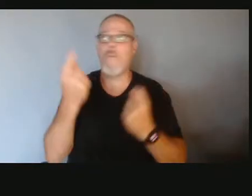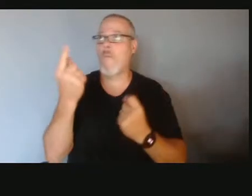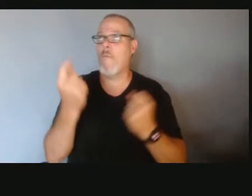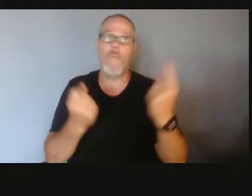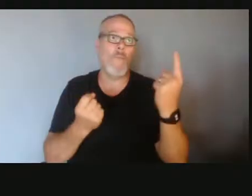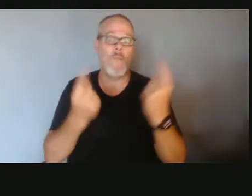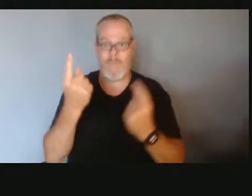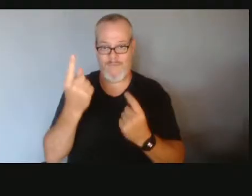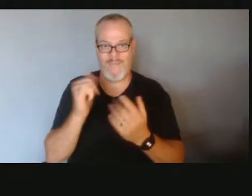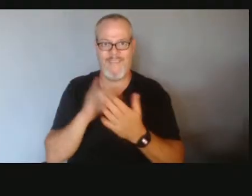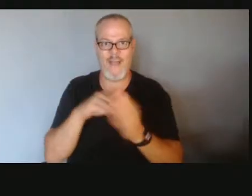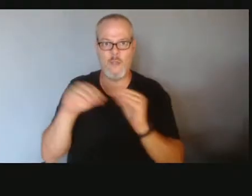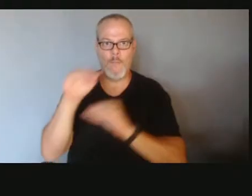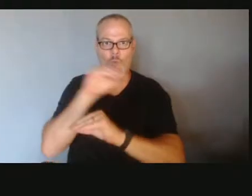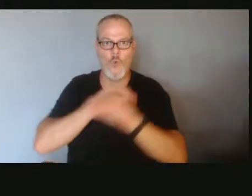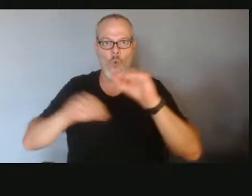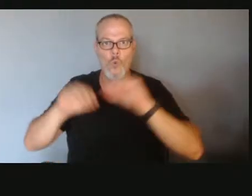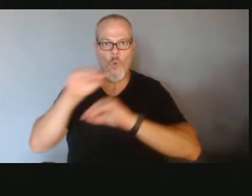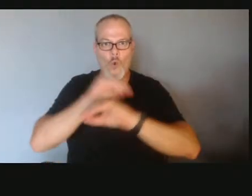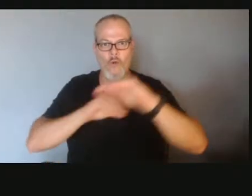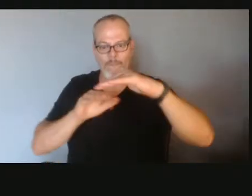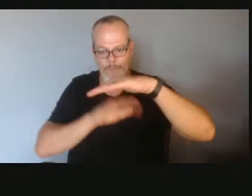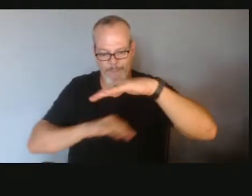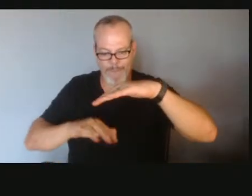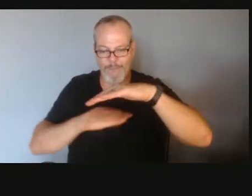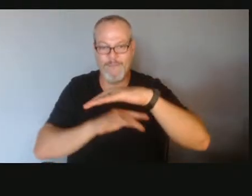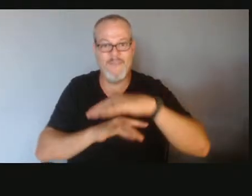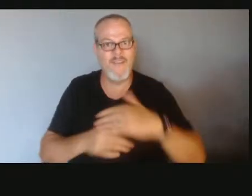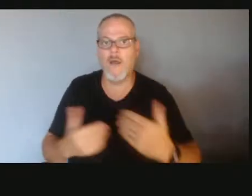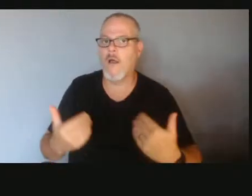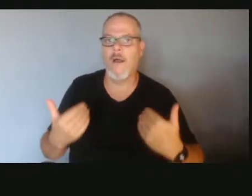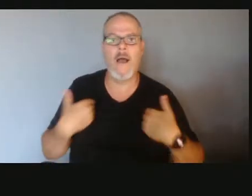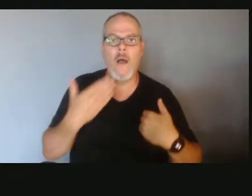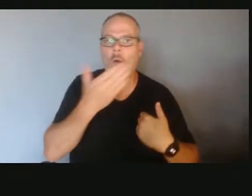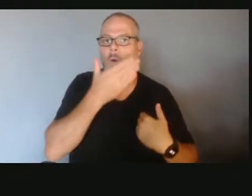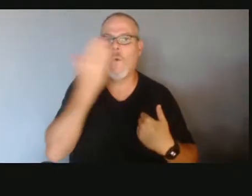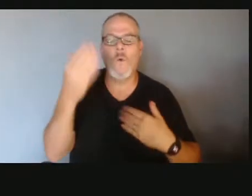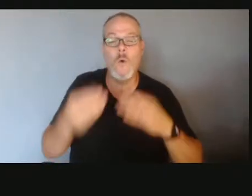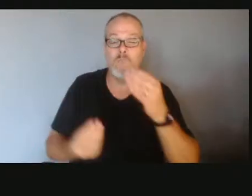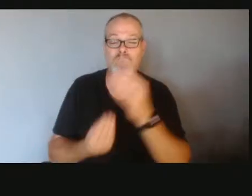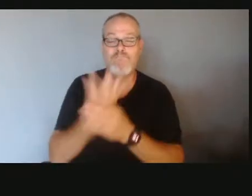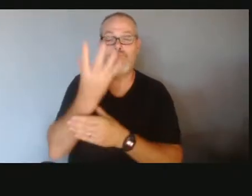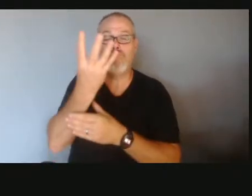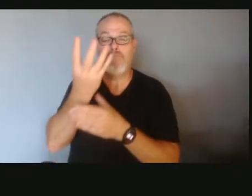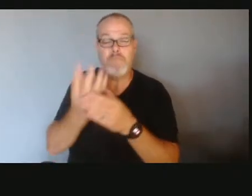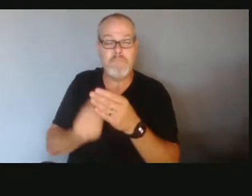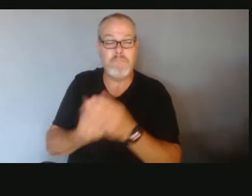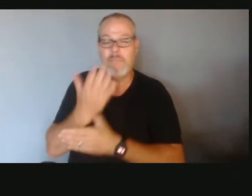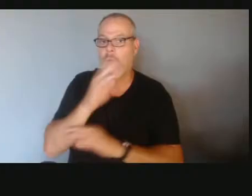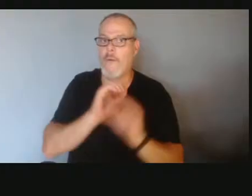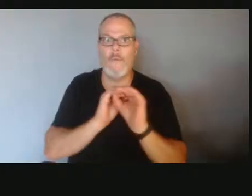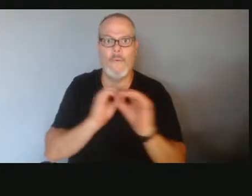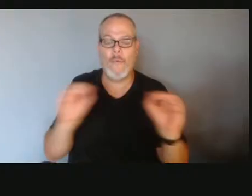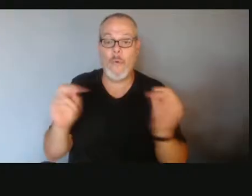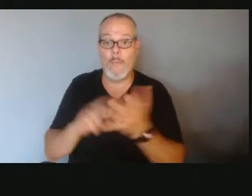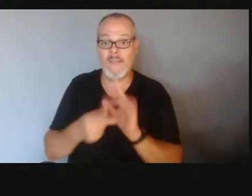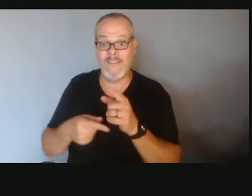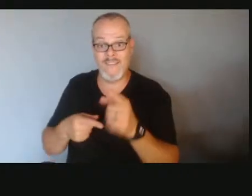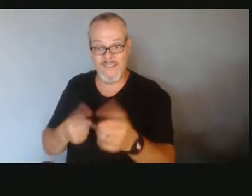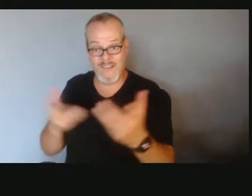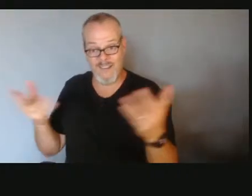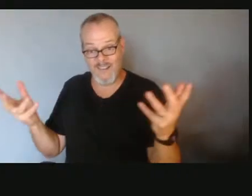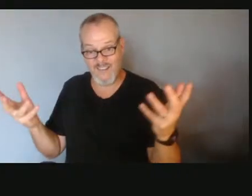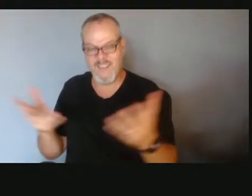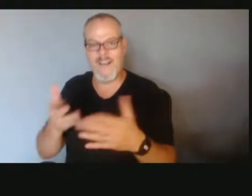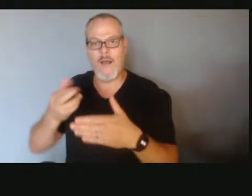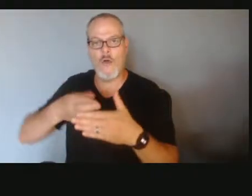that is moving on a surface here, right? So since we did not have high fountains recently, it seems more likely that what we're seeing here is the result